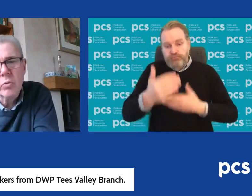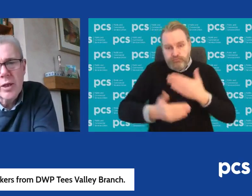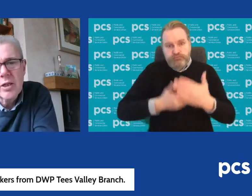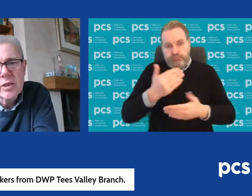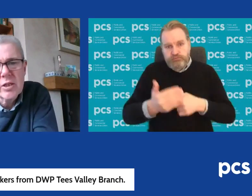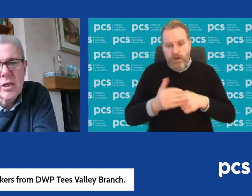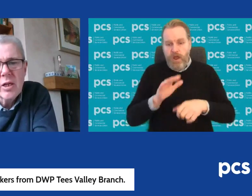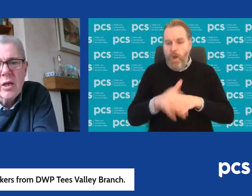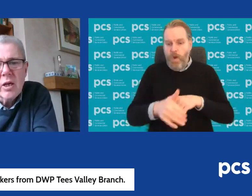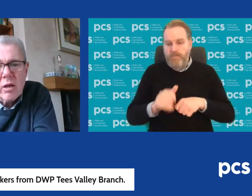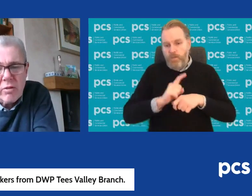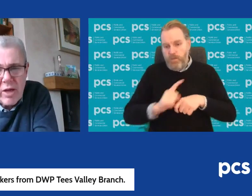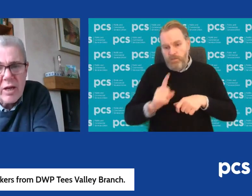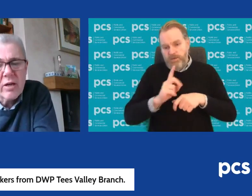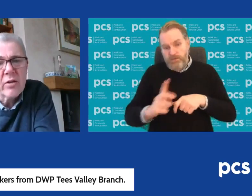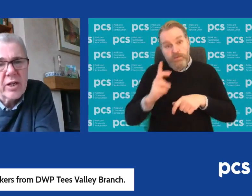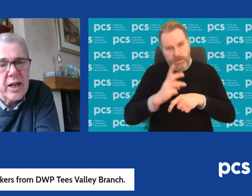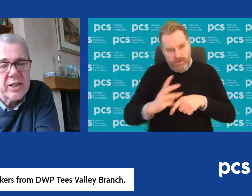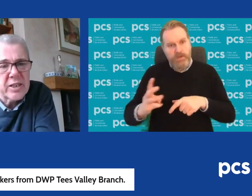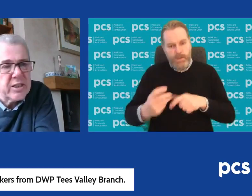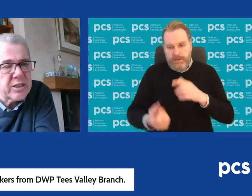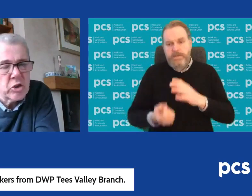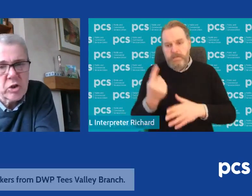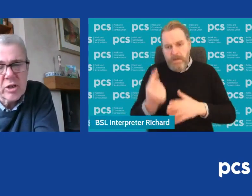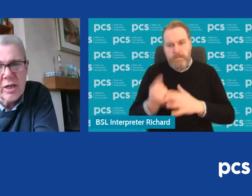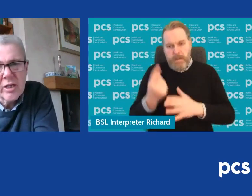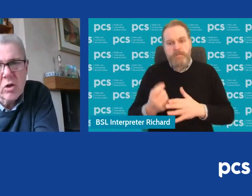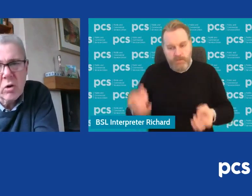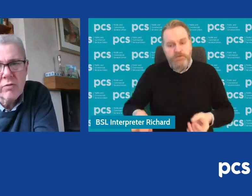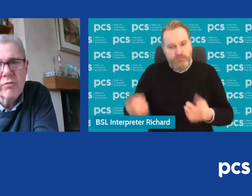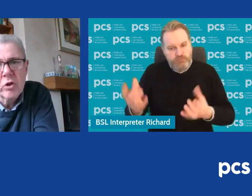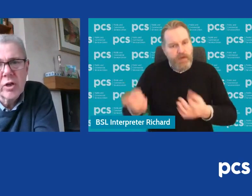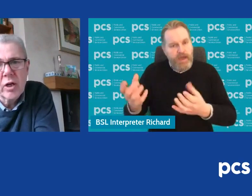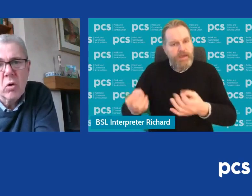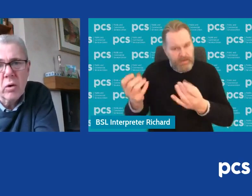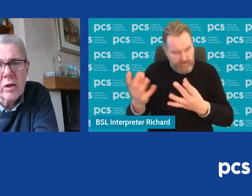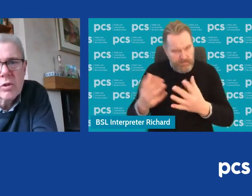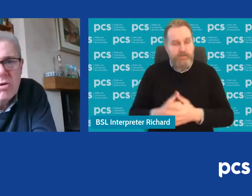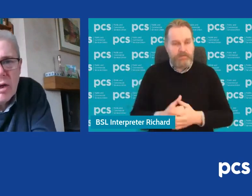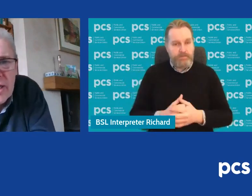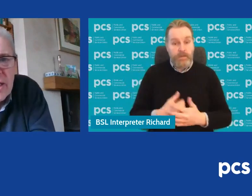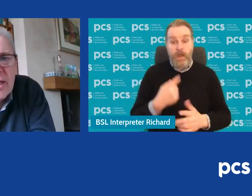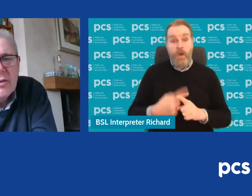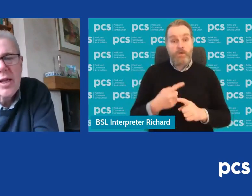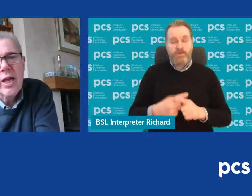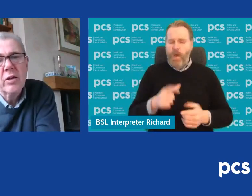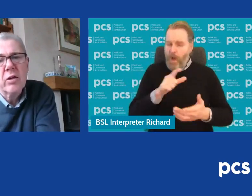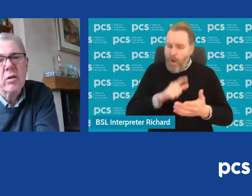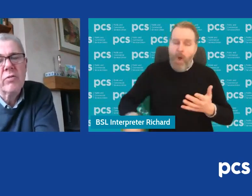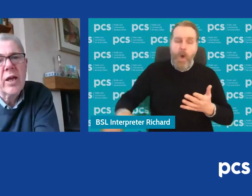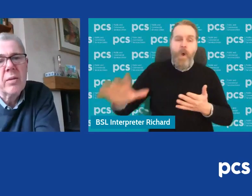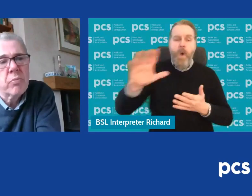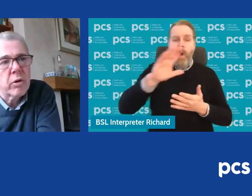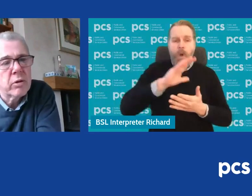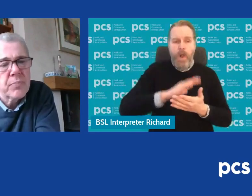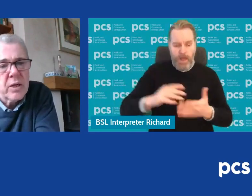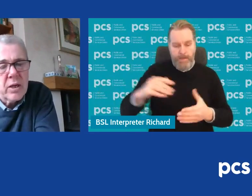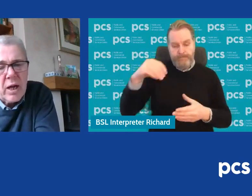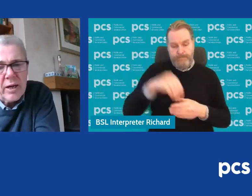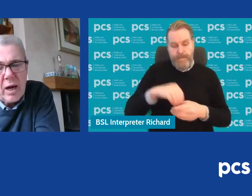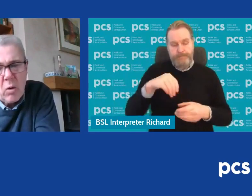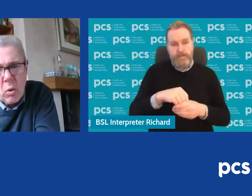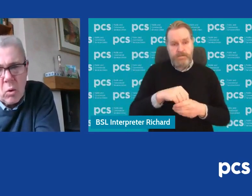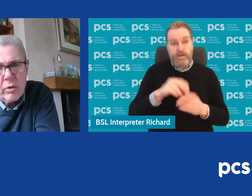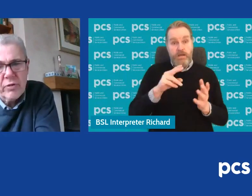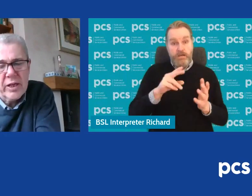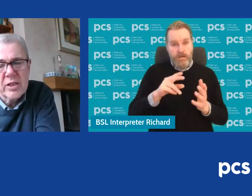next few weeks. Then the NEC decision today to call a further all-out strike at the end of April,